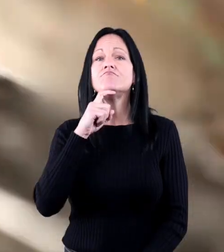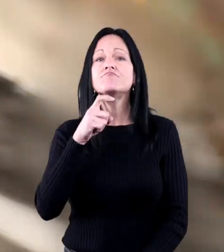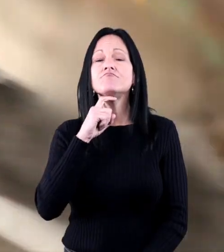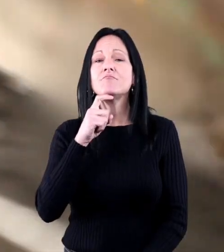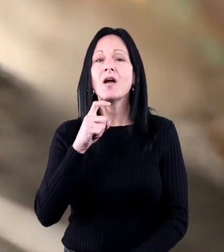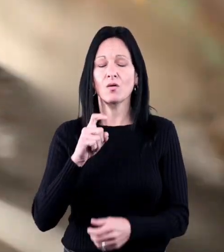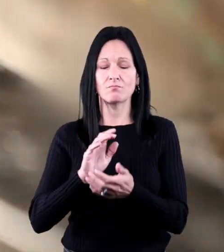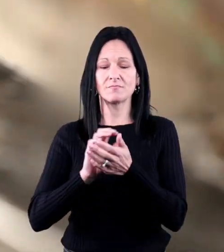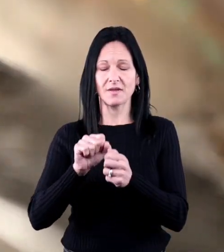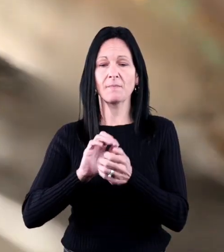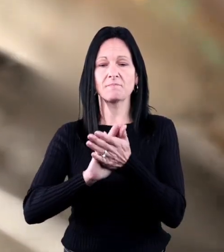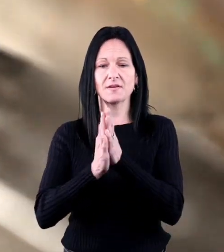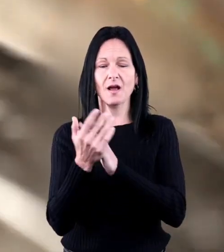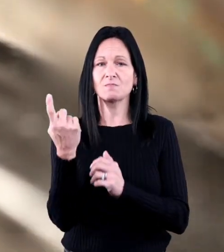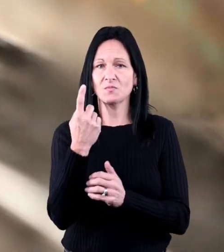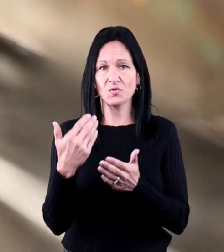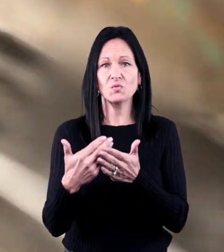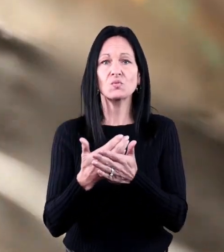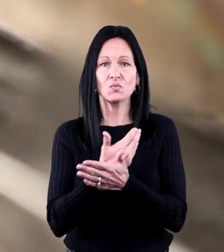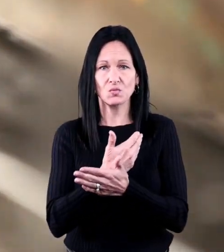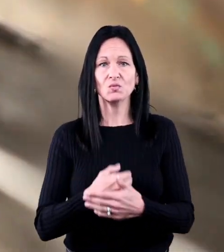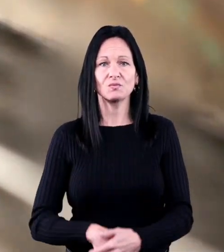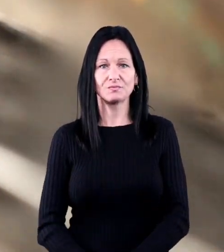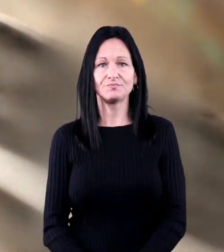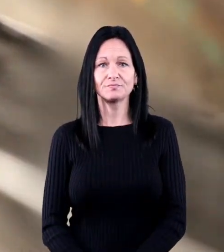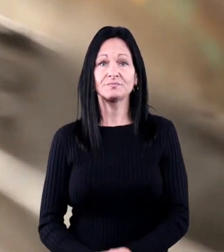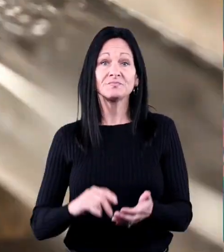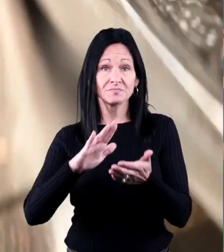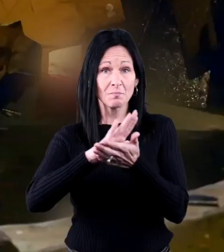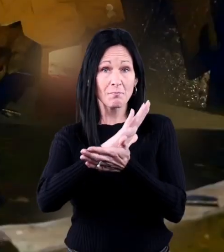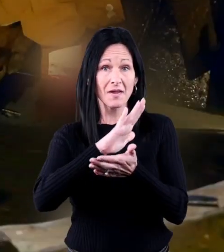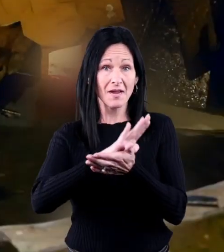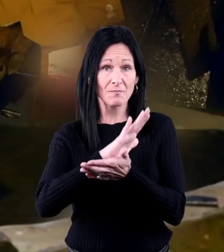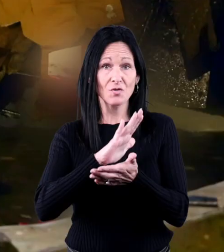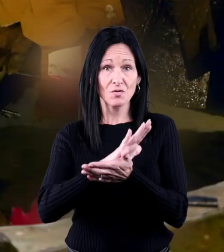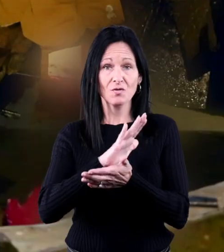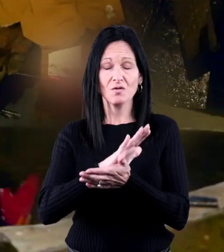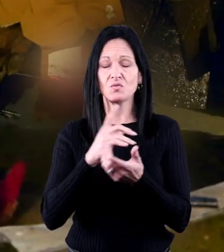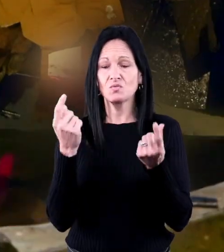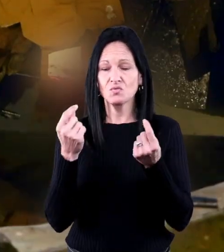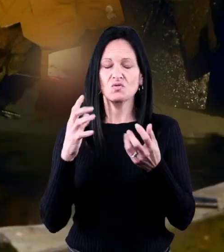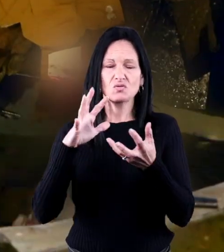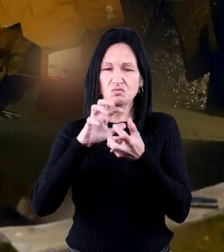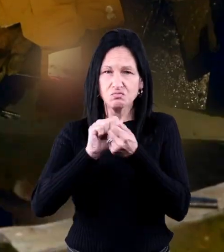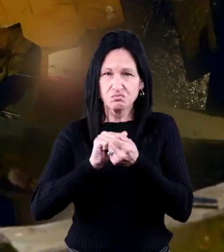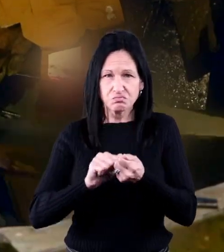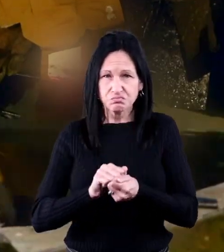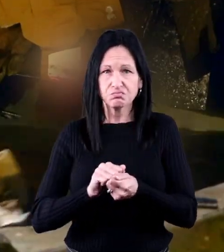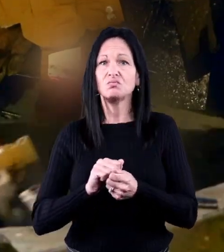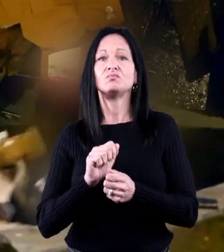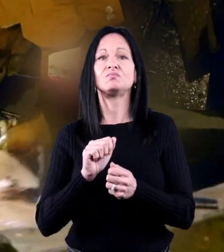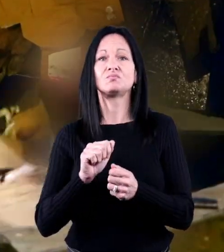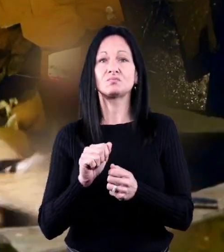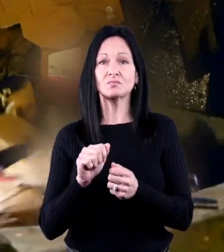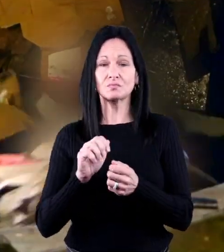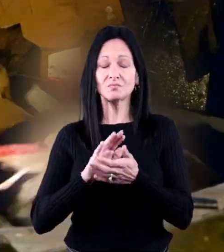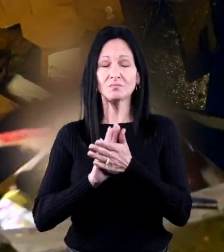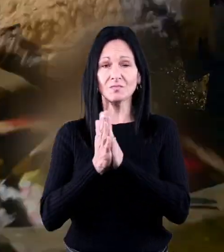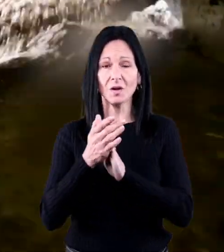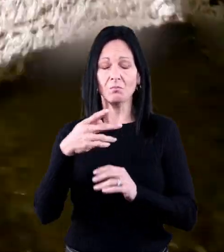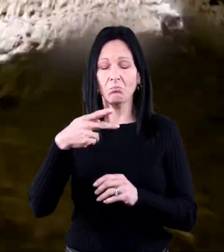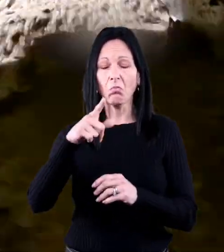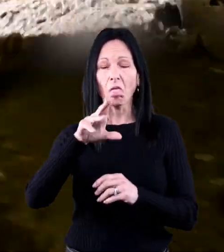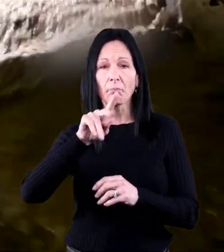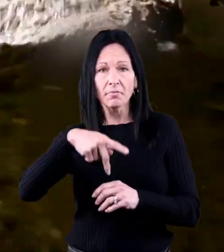and then the metal is formed into something new. Paper, on the other hand, is chopped into tiny pieces,